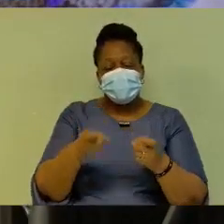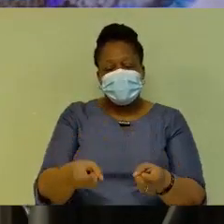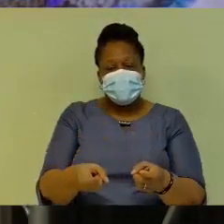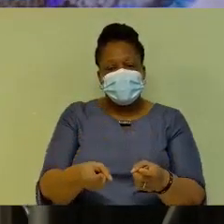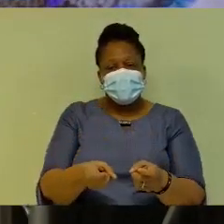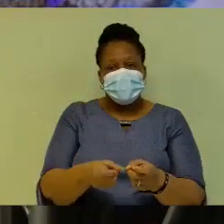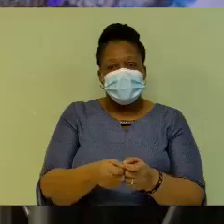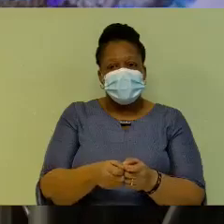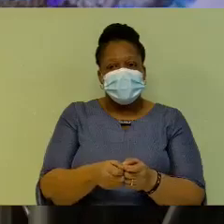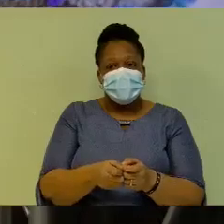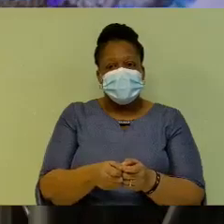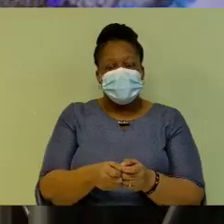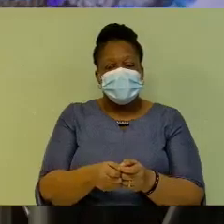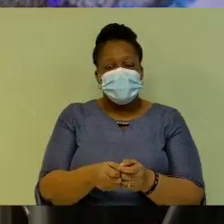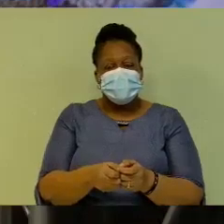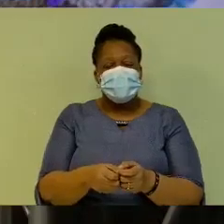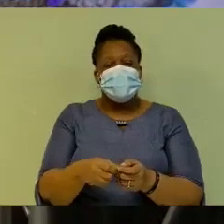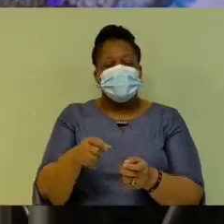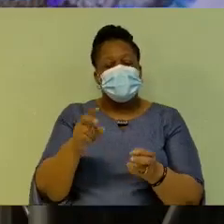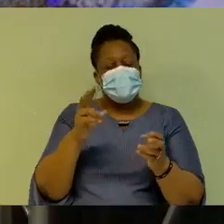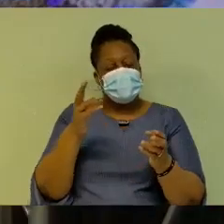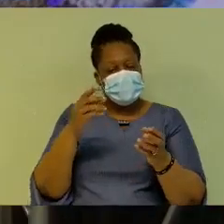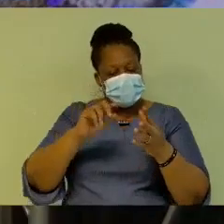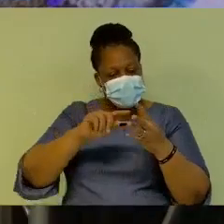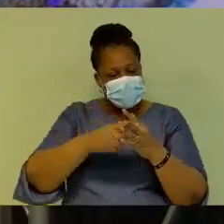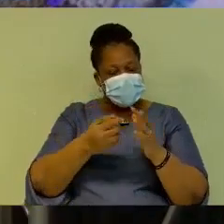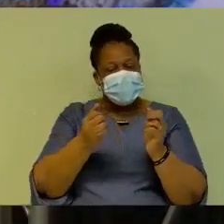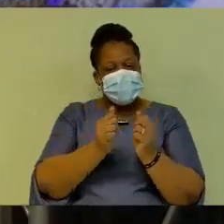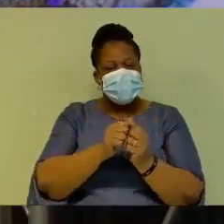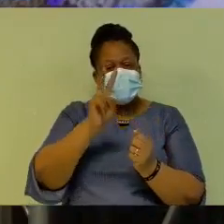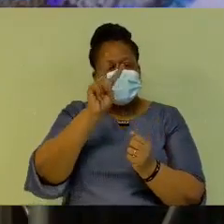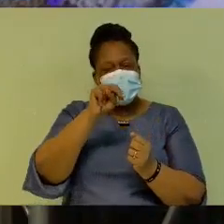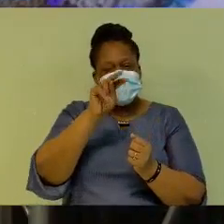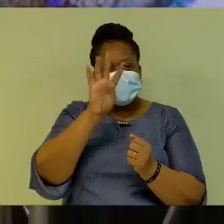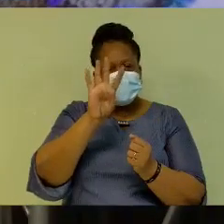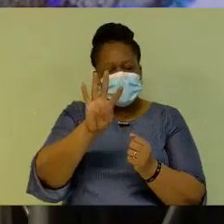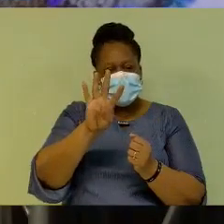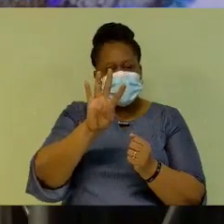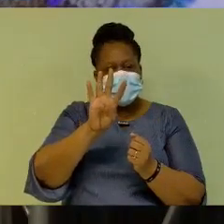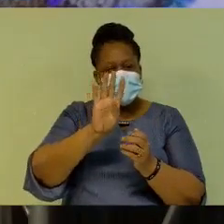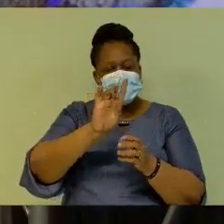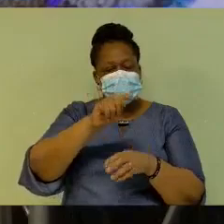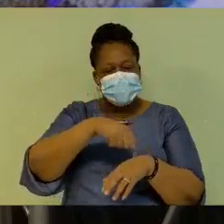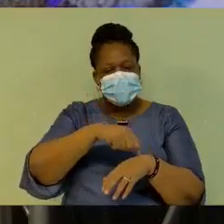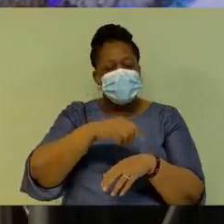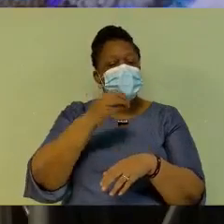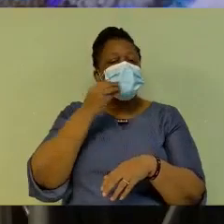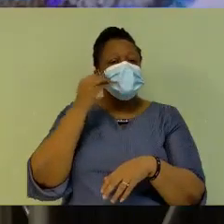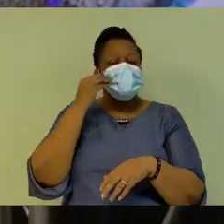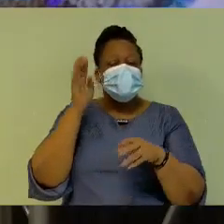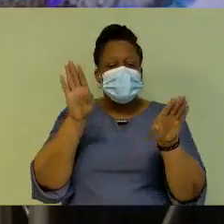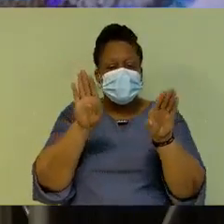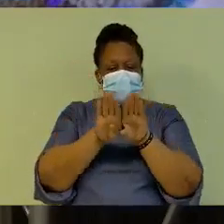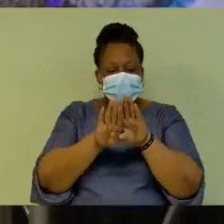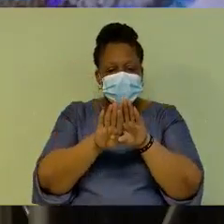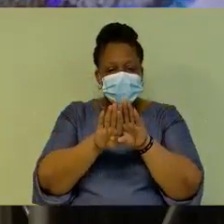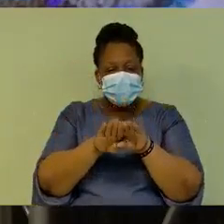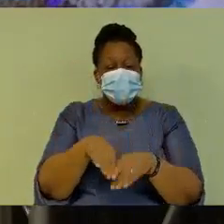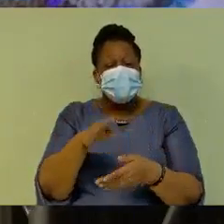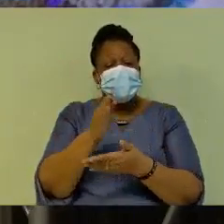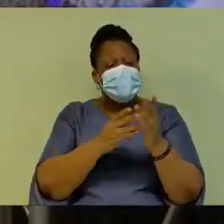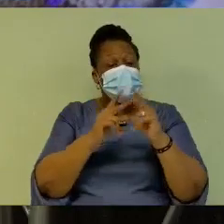with 24-hour curfews. There are some countries that had lockdowns for several weeks